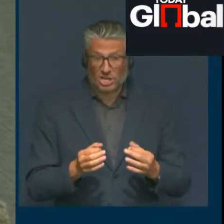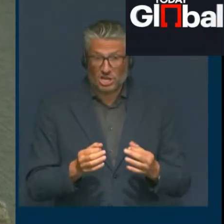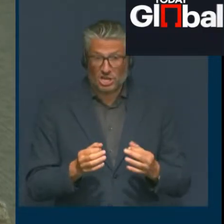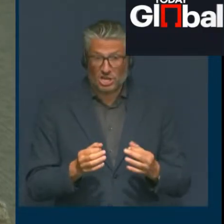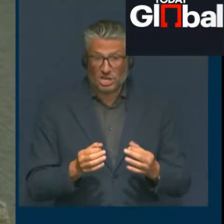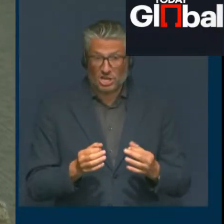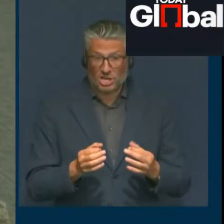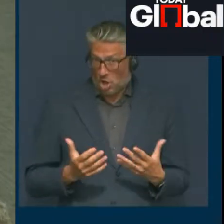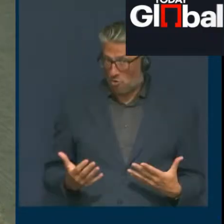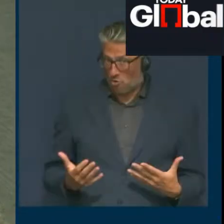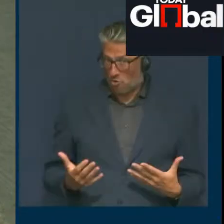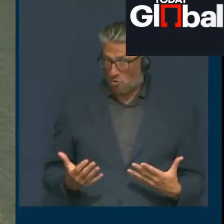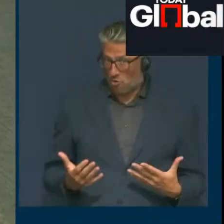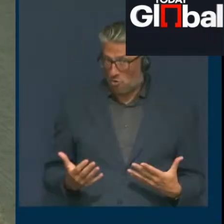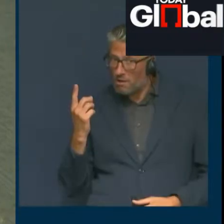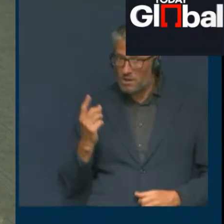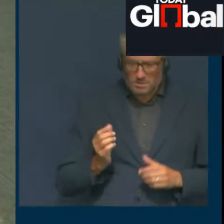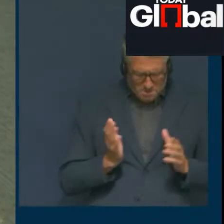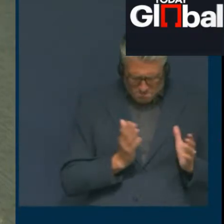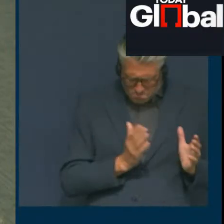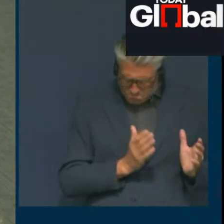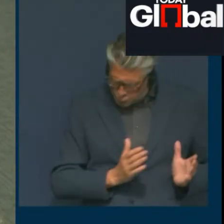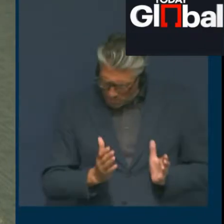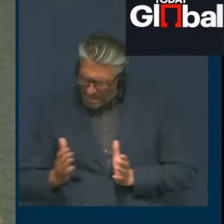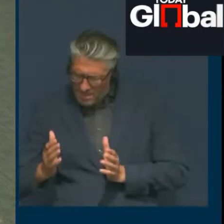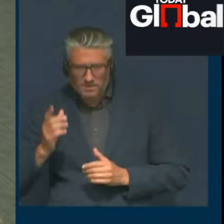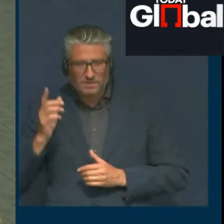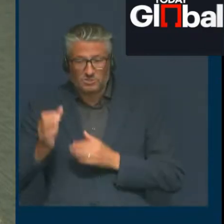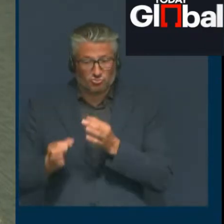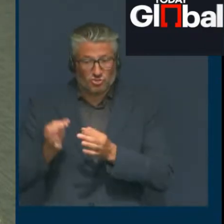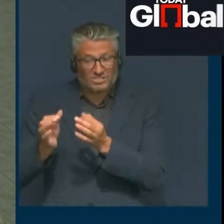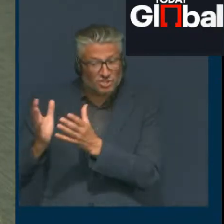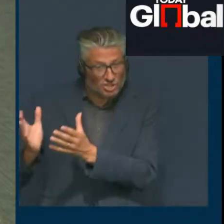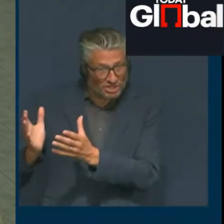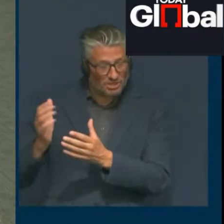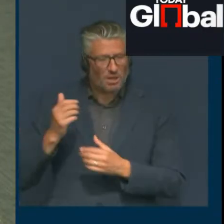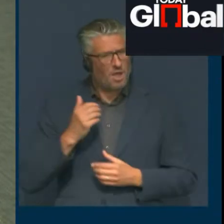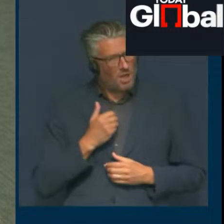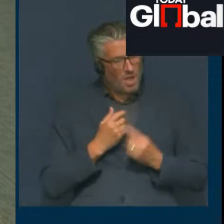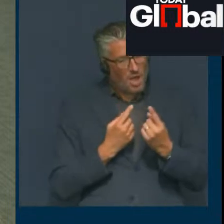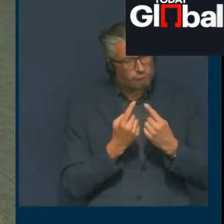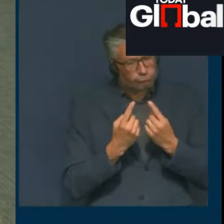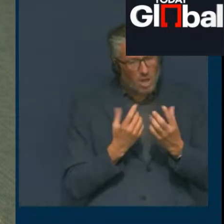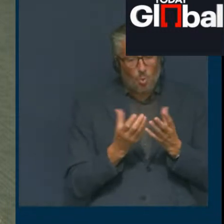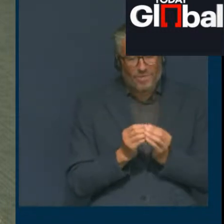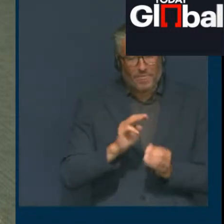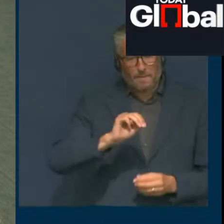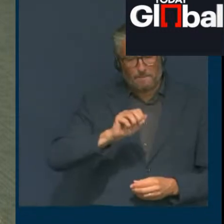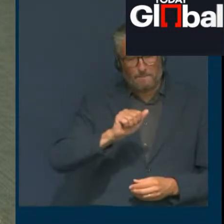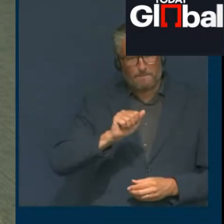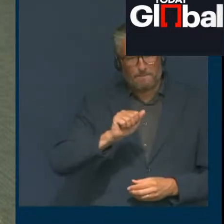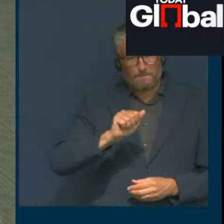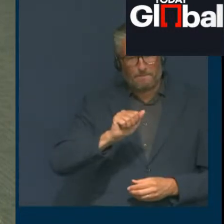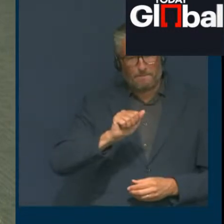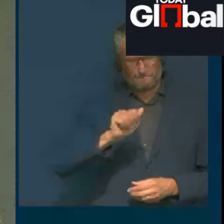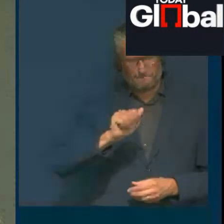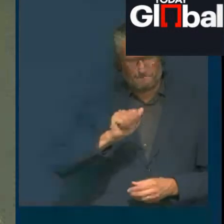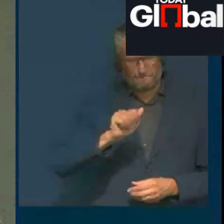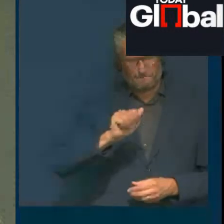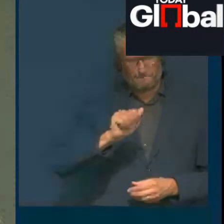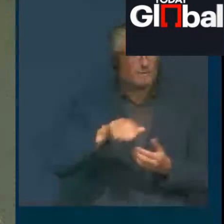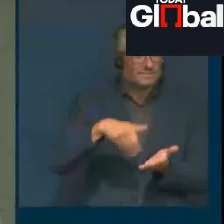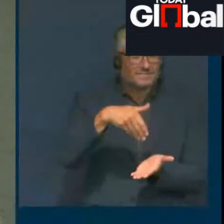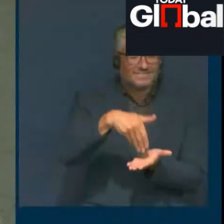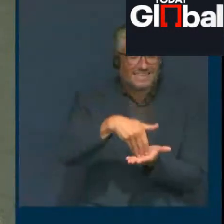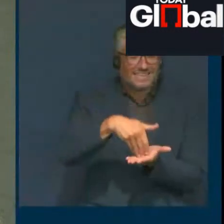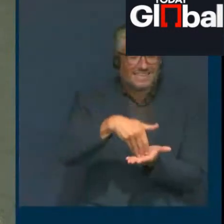preparation in cooperation with the MEDA Center that includes a number of persons with different